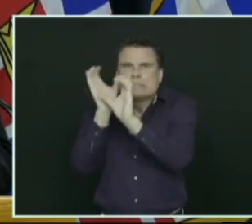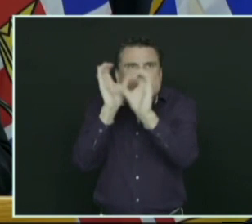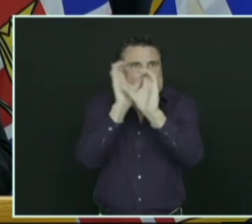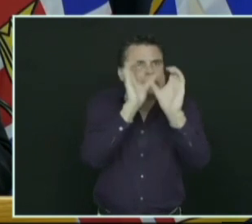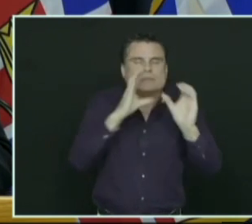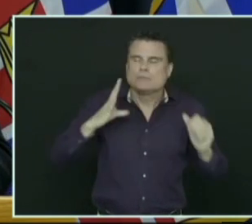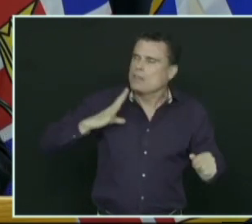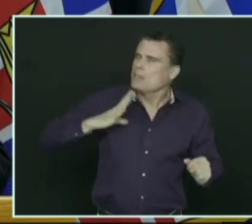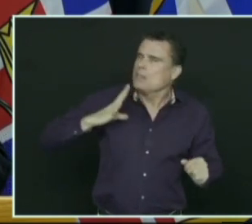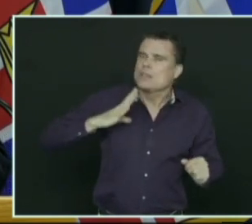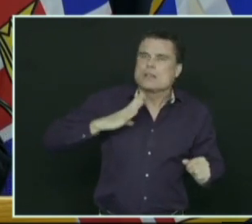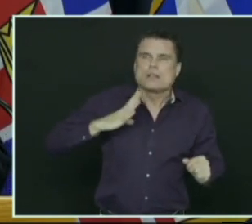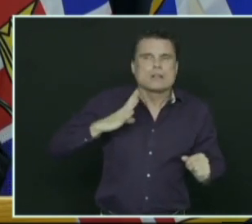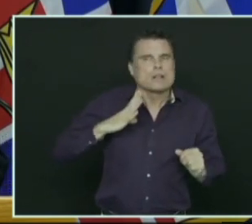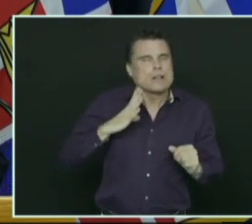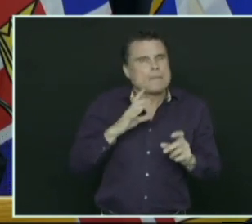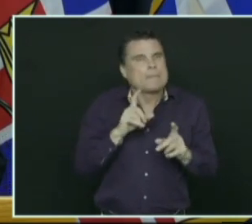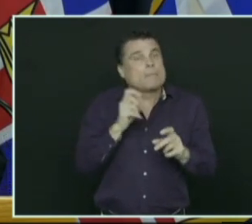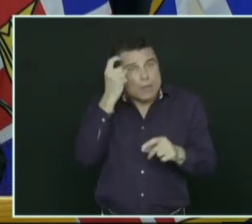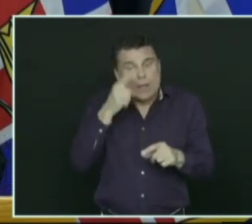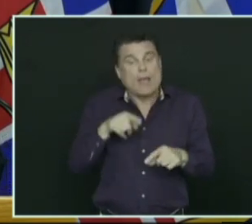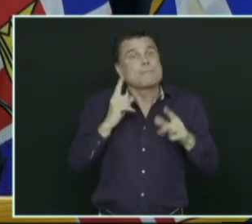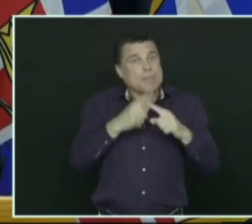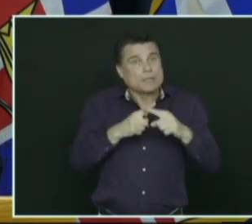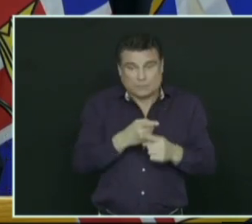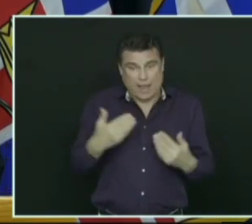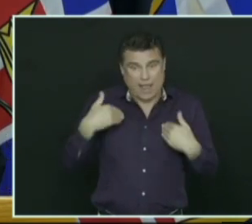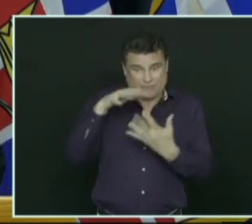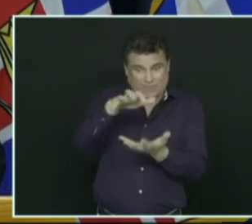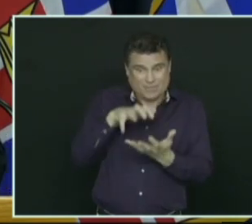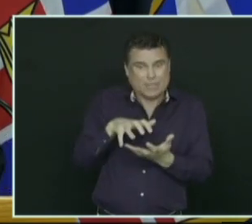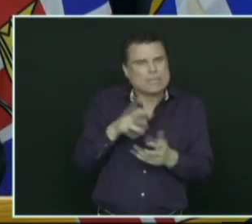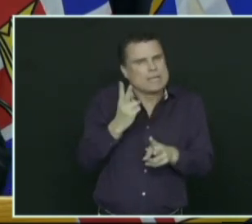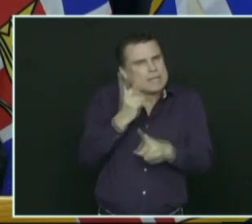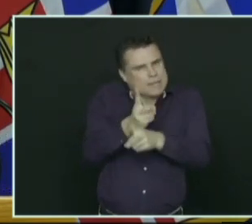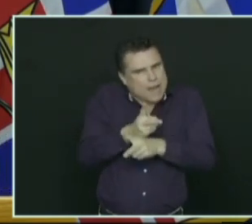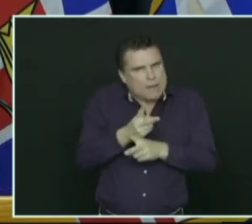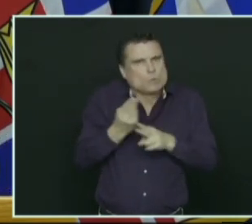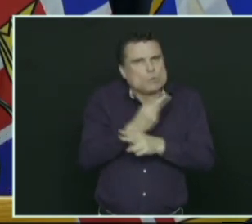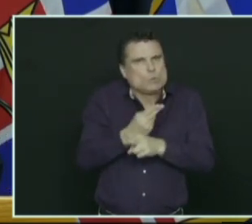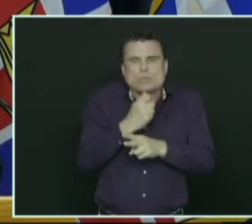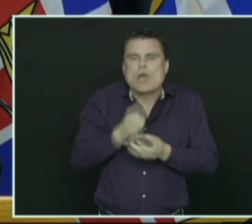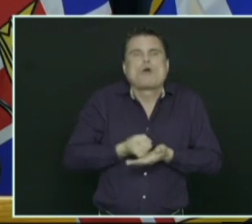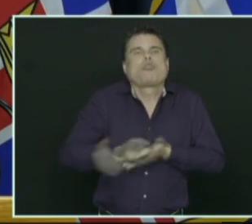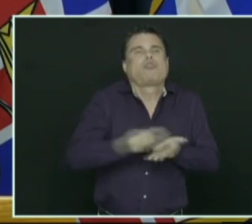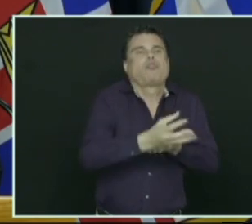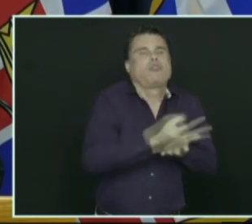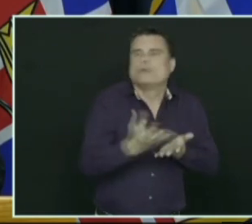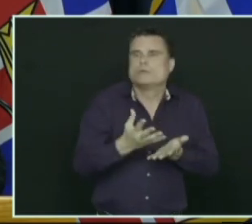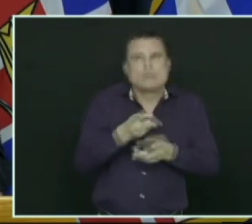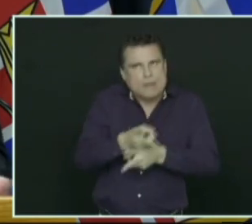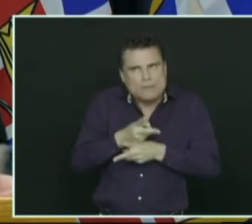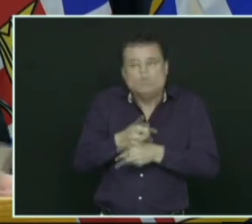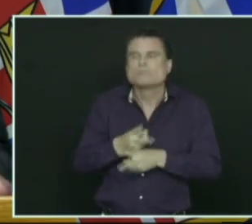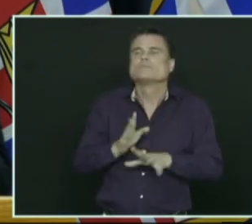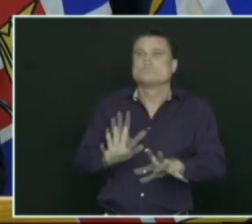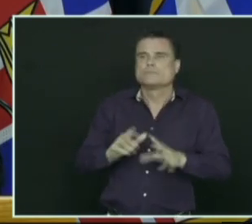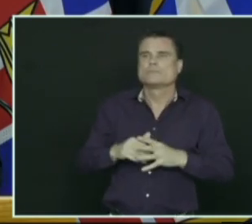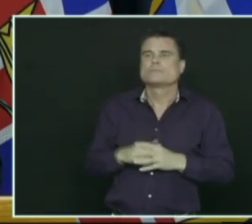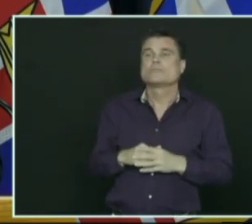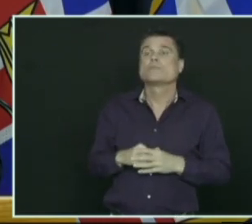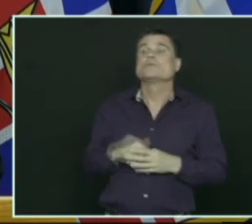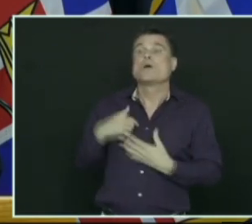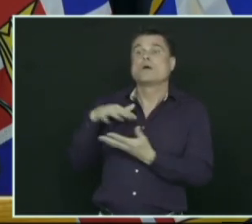piece of PPE that comes into the province is safe and effective before it makes its way into the healthcare system. Clearly, we're